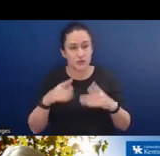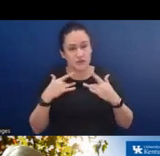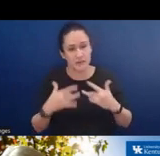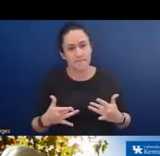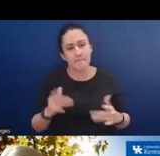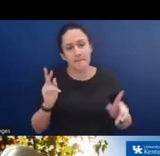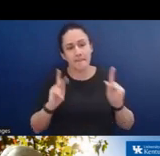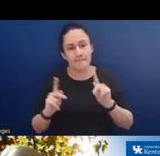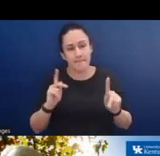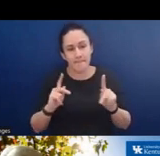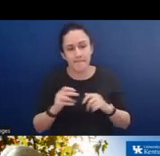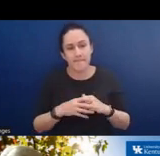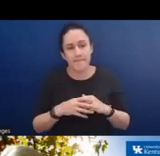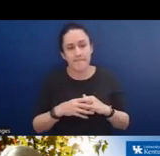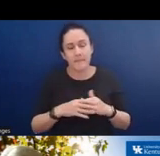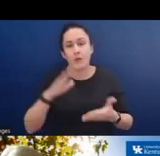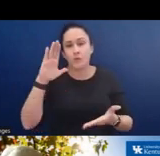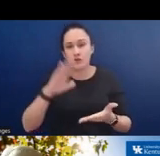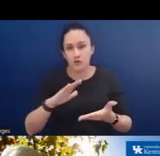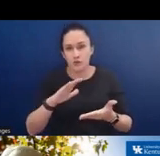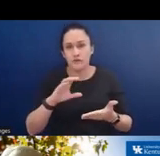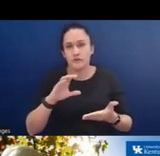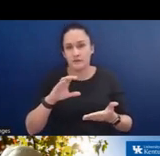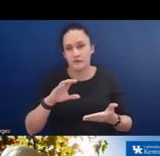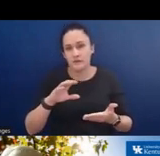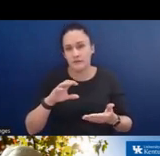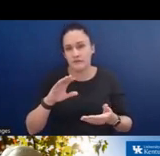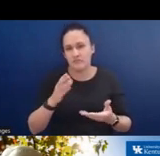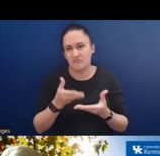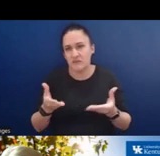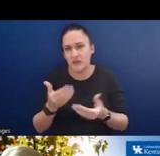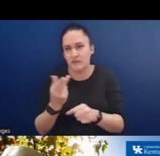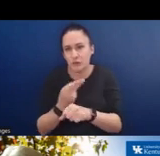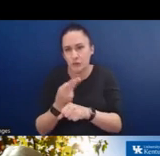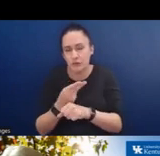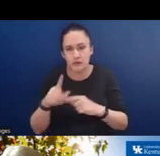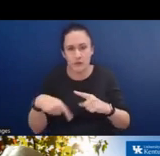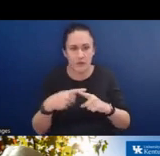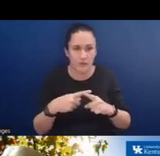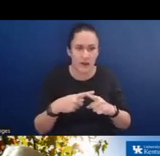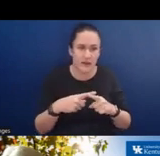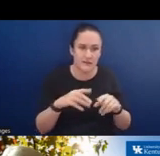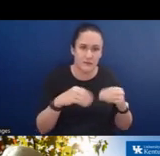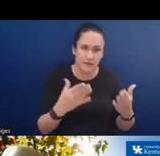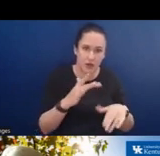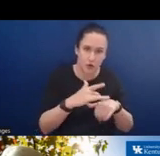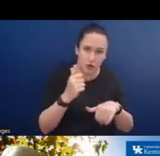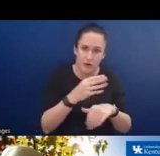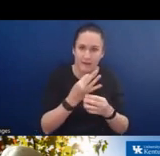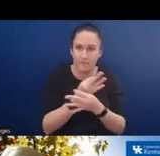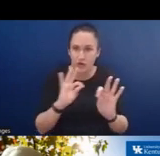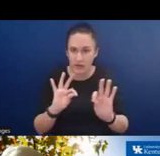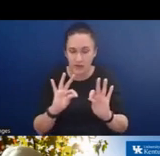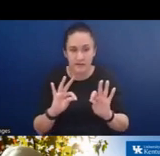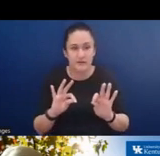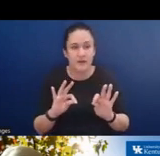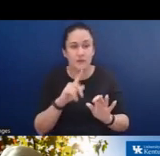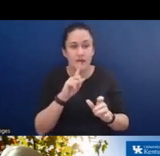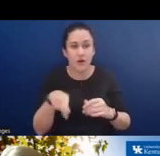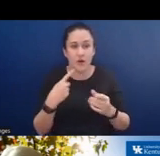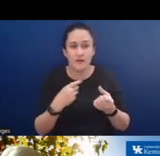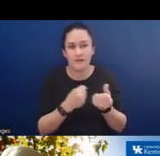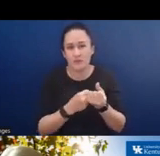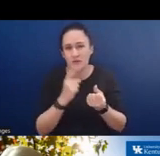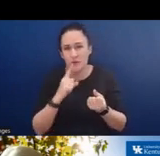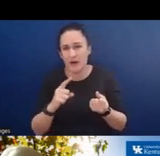People reduce substance use when the pregnancy tests are provided earlier and free. So the literature really only supports this for alcohol use, but